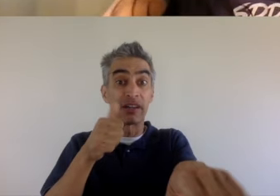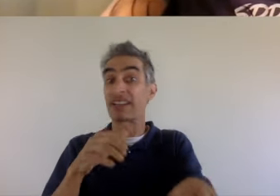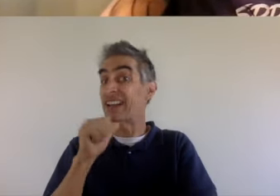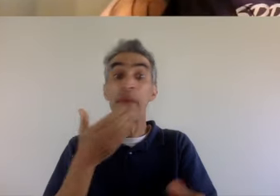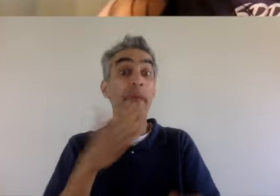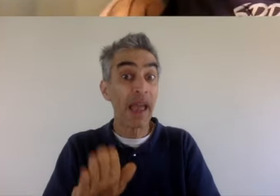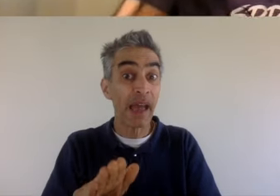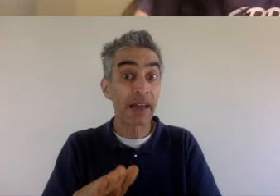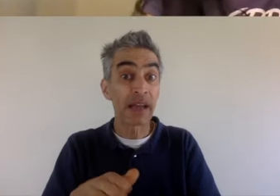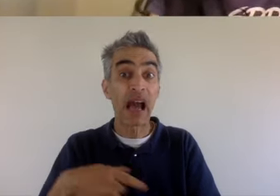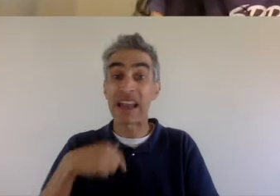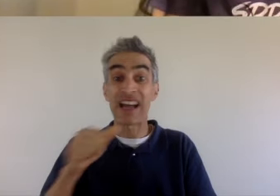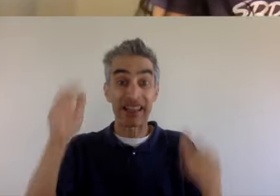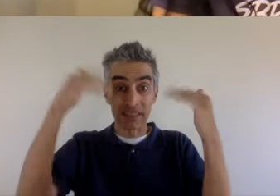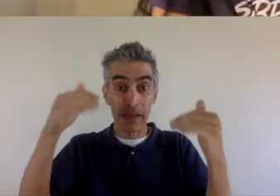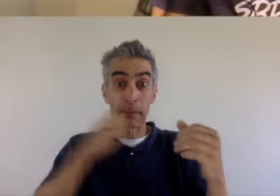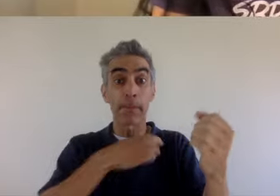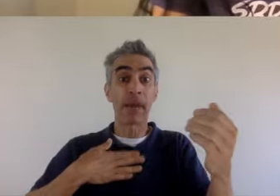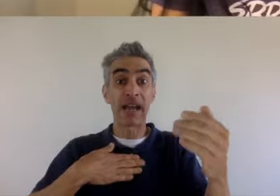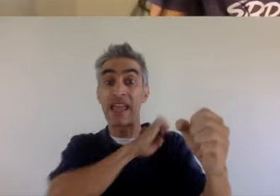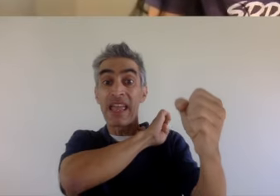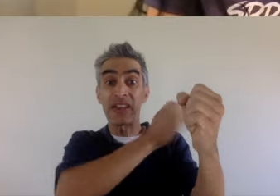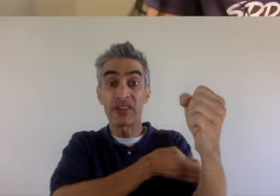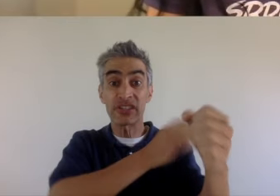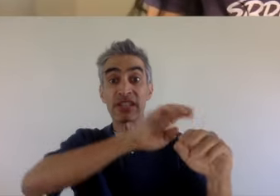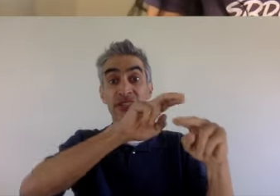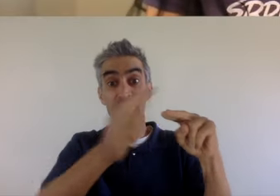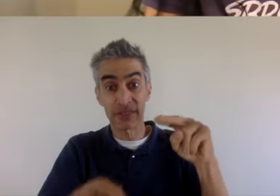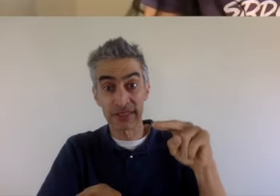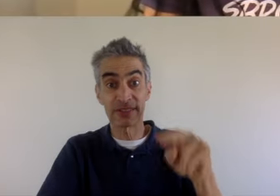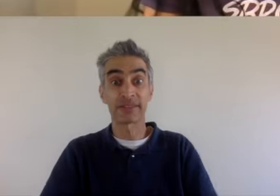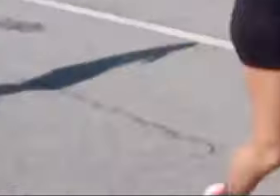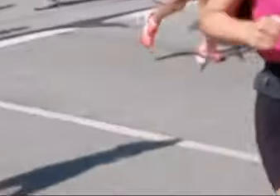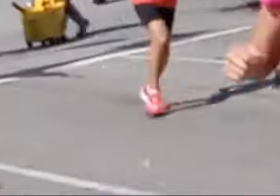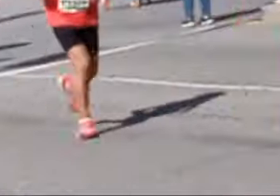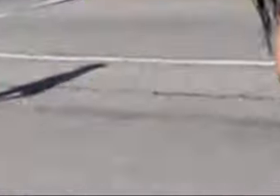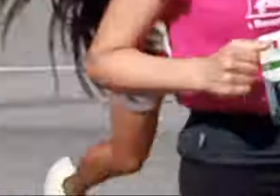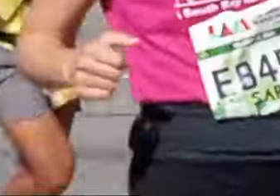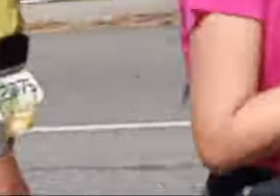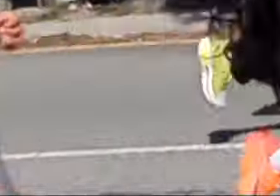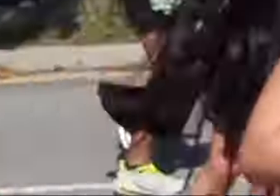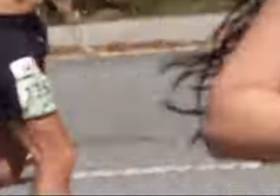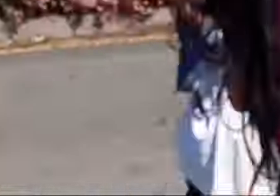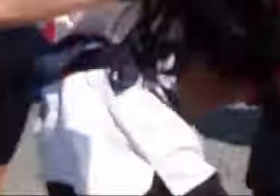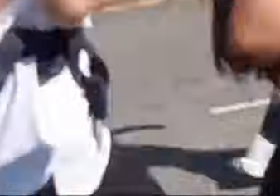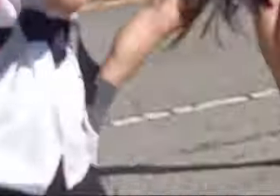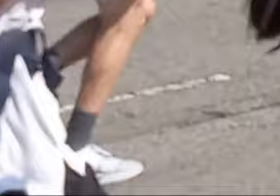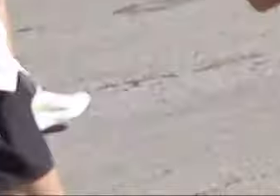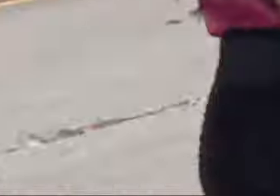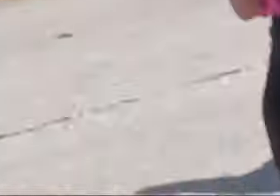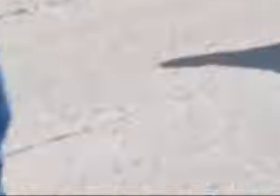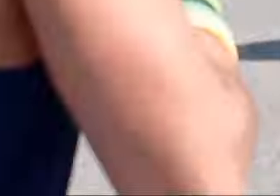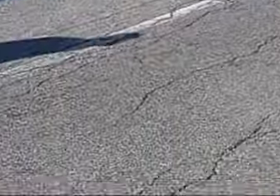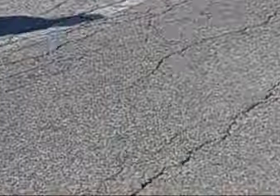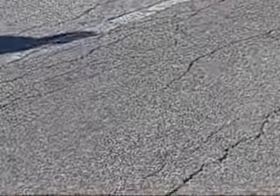by that point I was just kind of hanging on, and my pace slowed down a little bit, but it wasn't too bad. Yeah, I